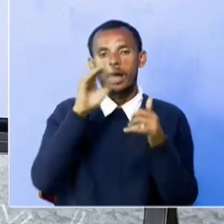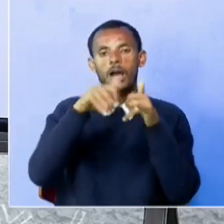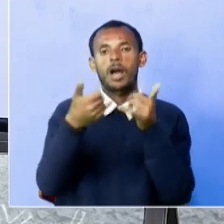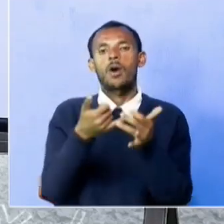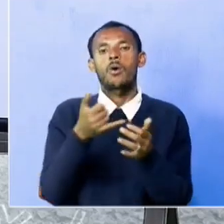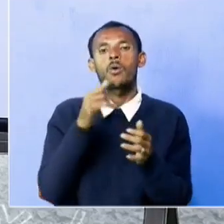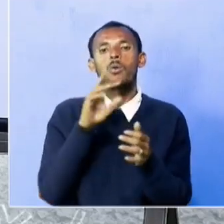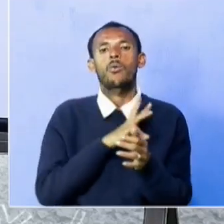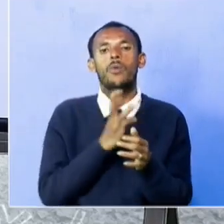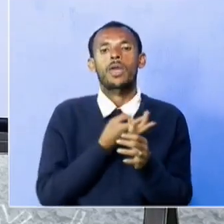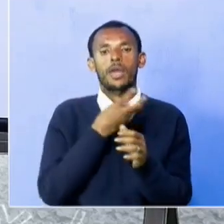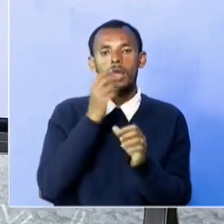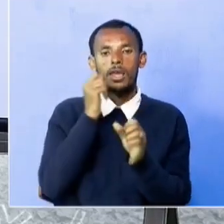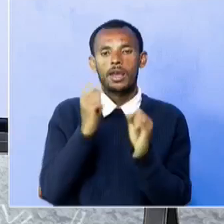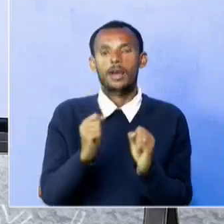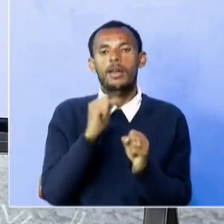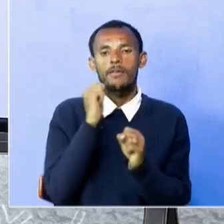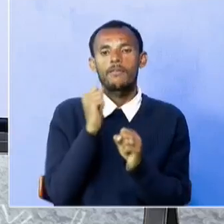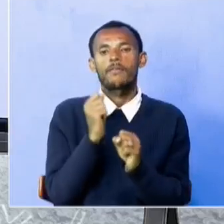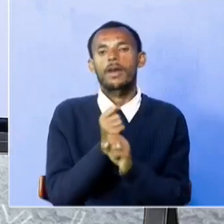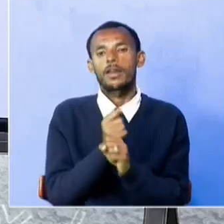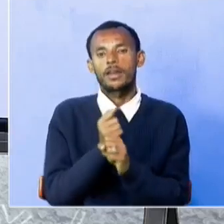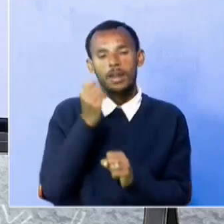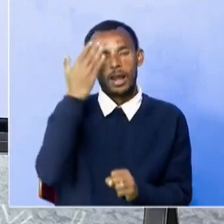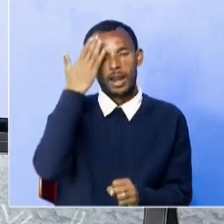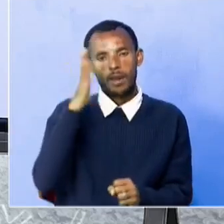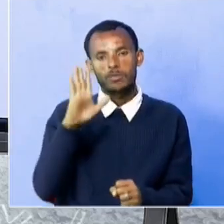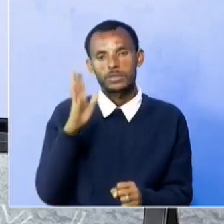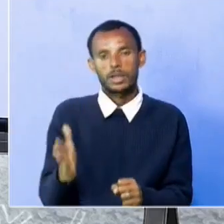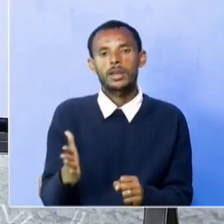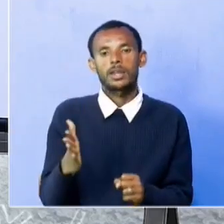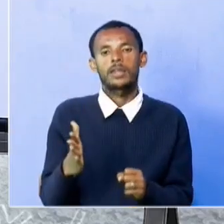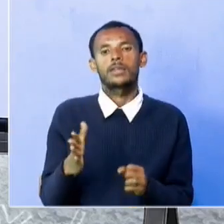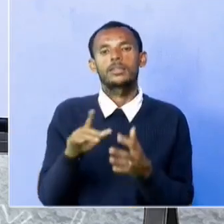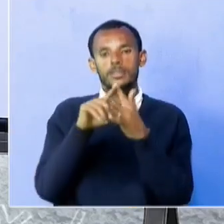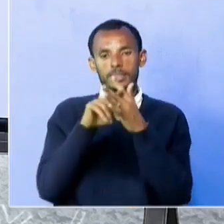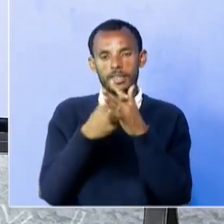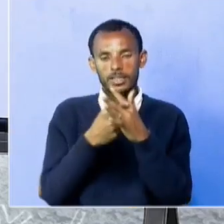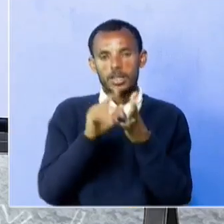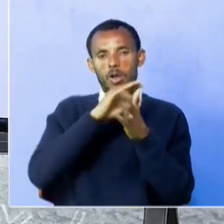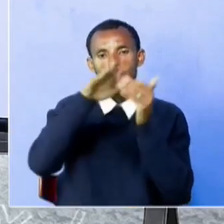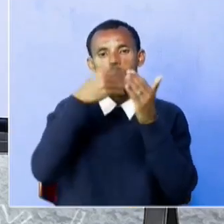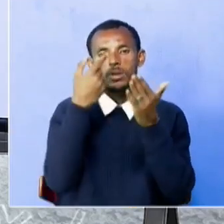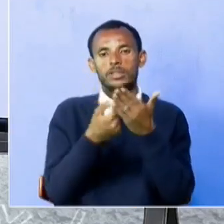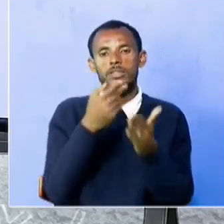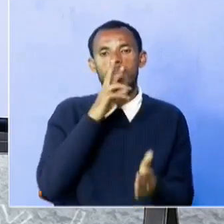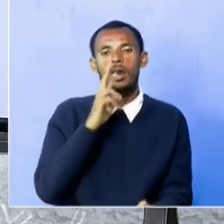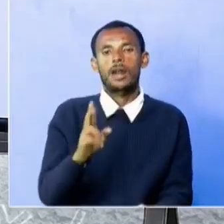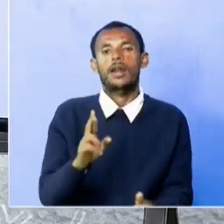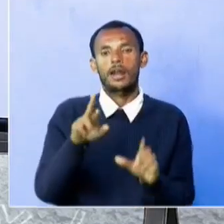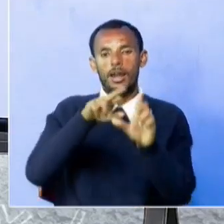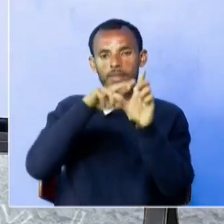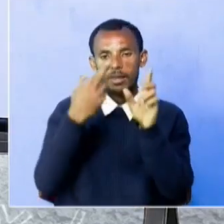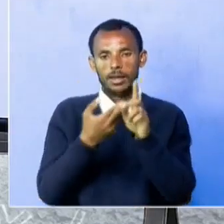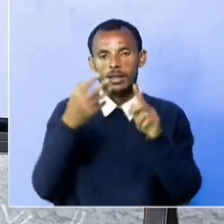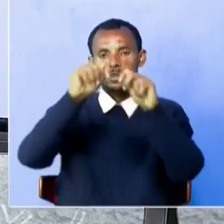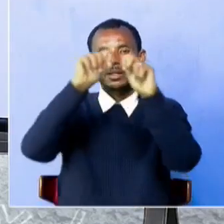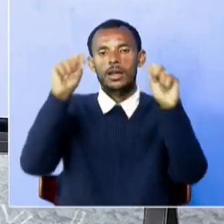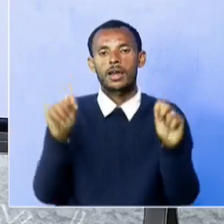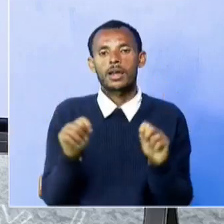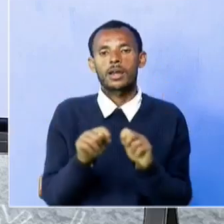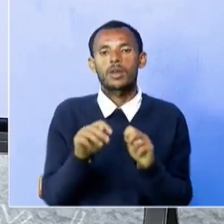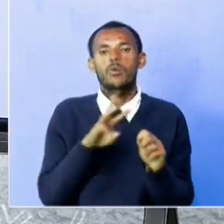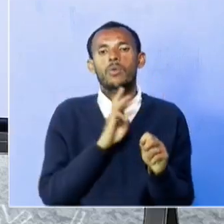can find these unknown sides, right? Since all these are right-angled triangle, we